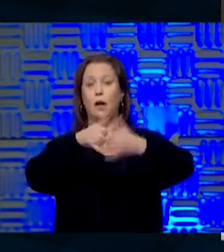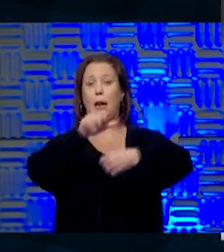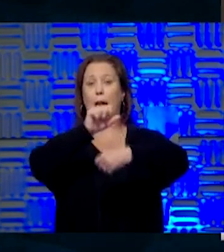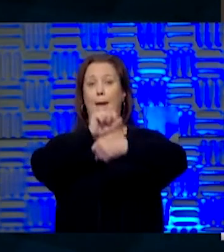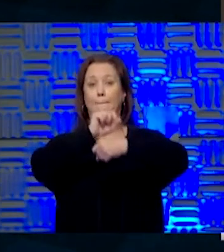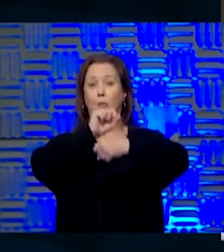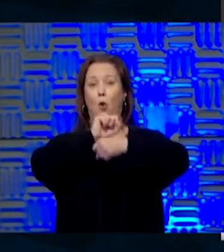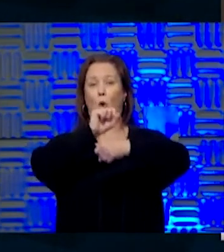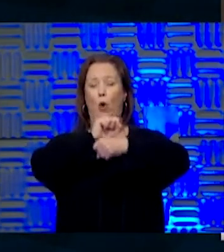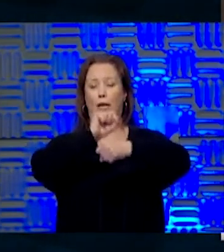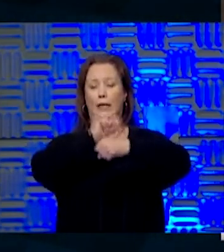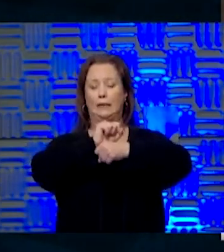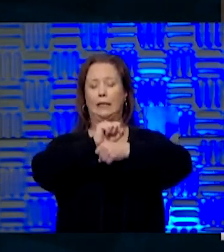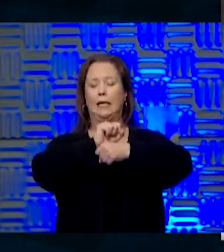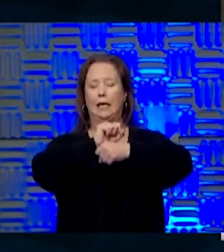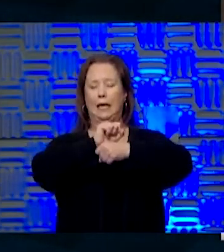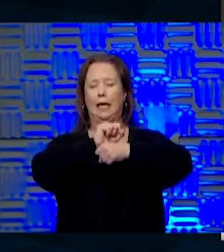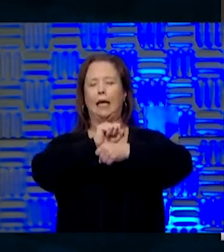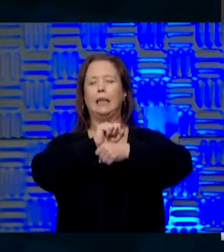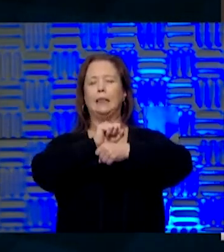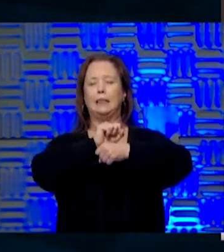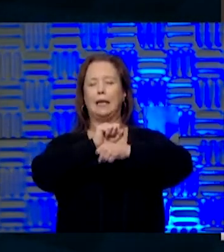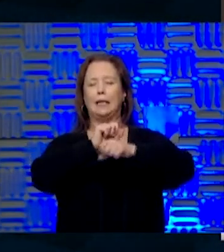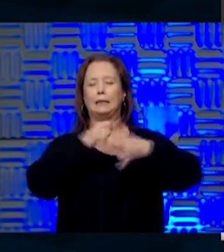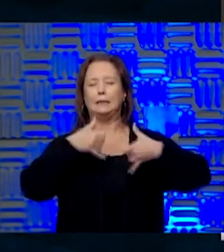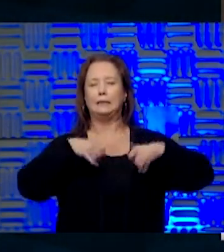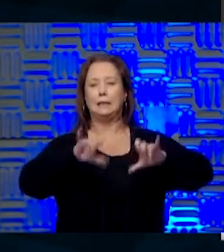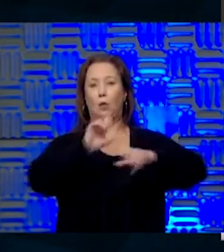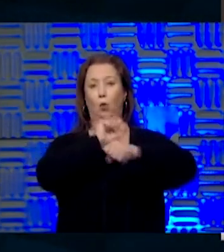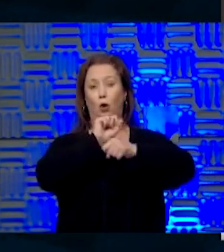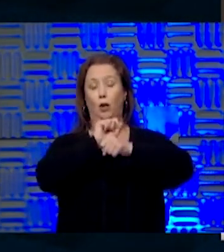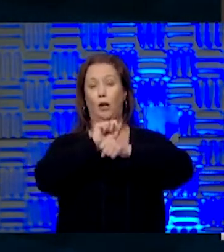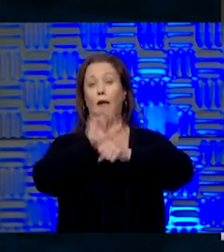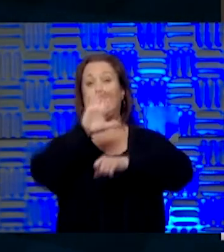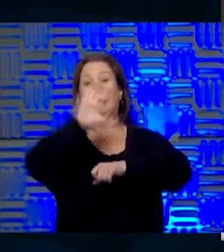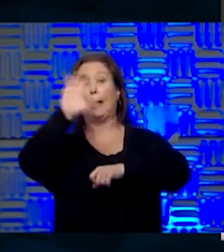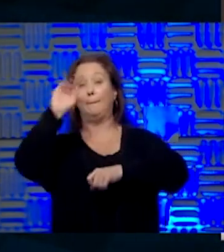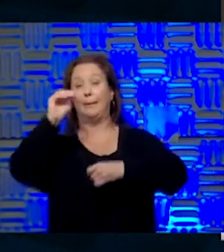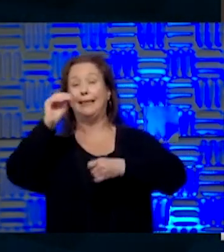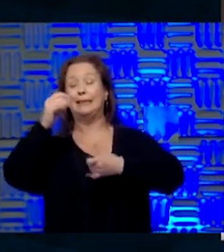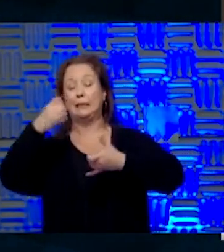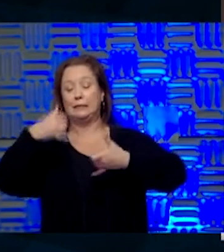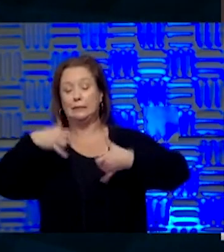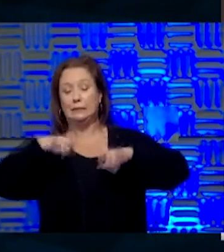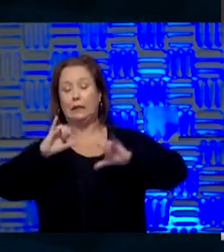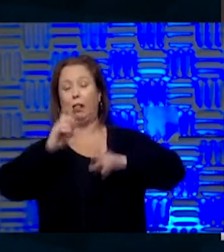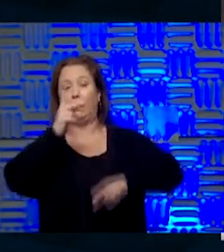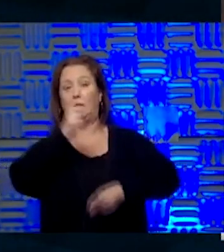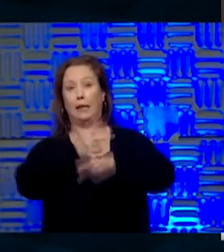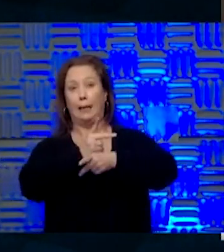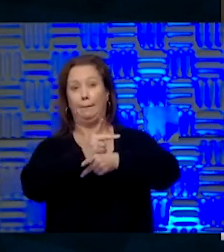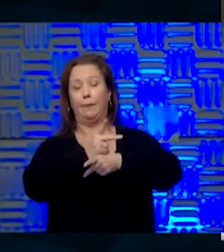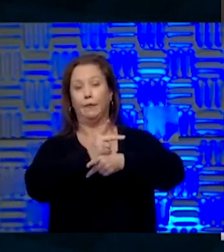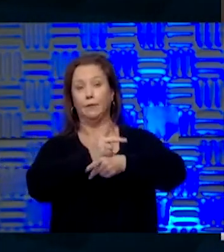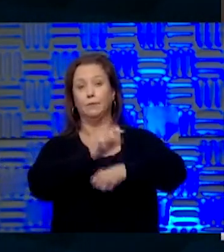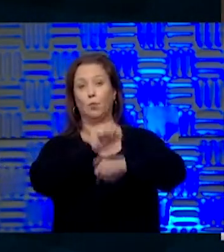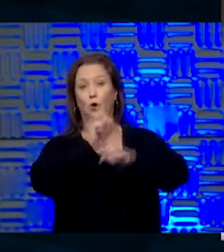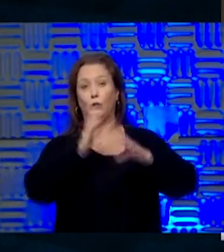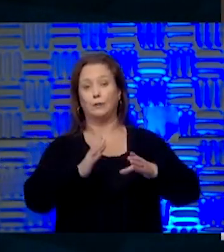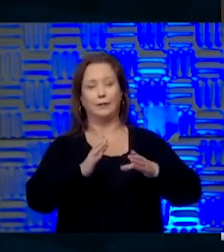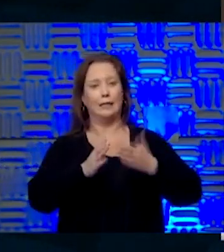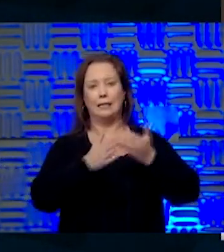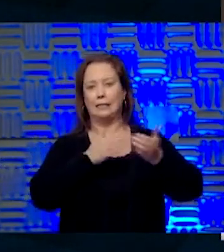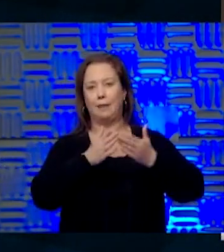employers who keep their employees on the payroll, even though they may not be physically present at their work site.